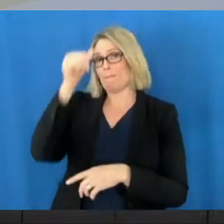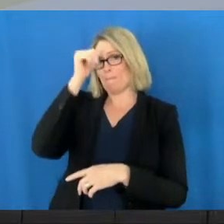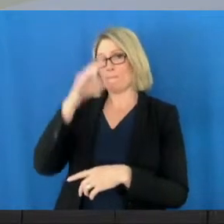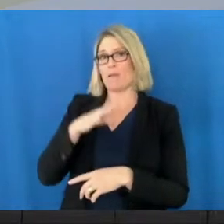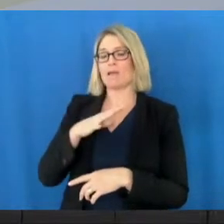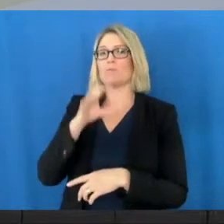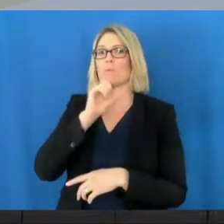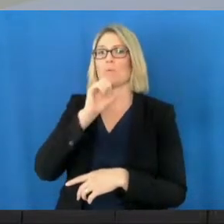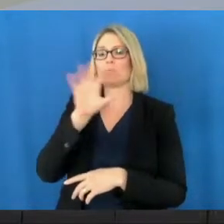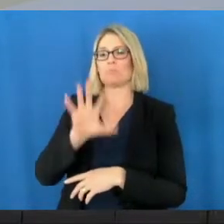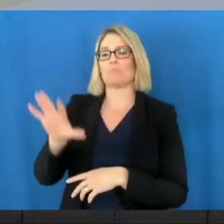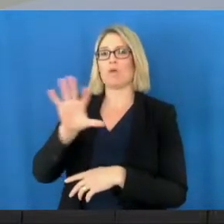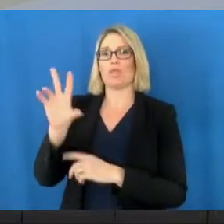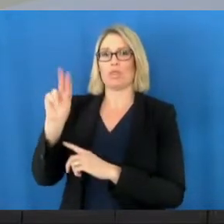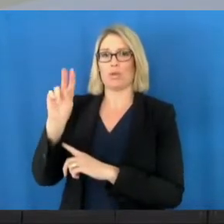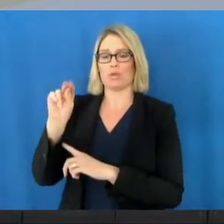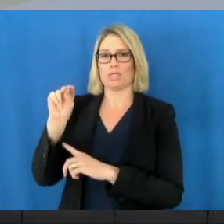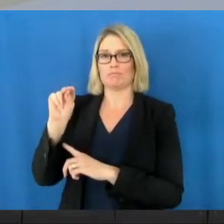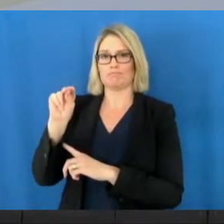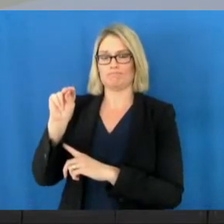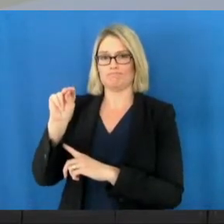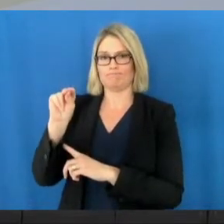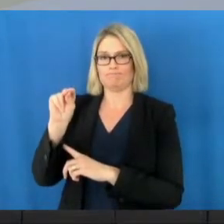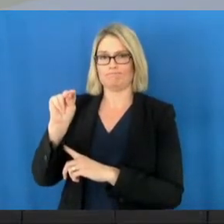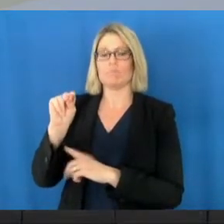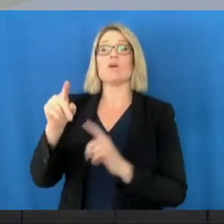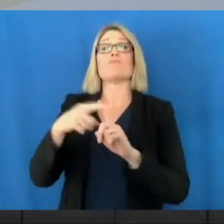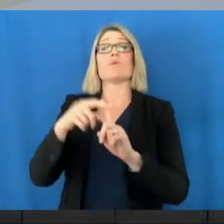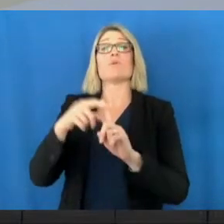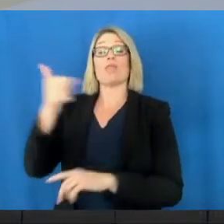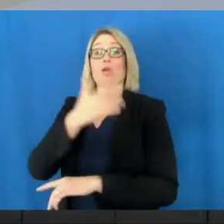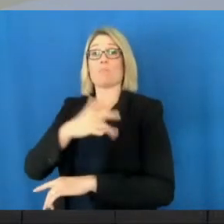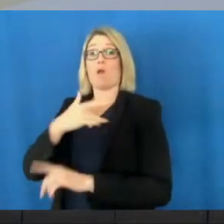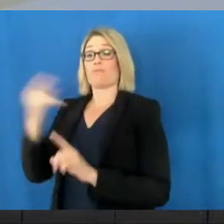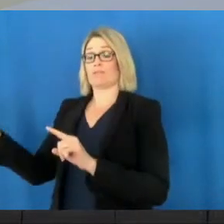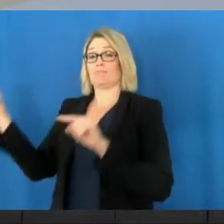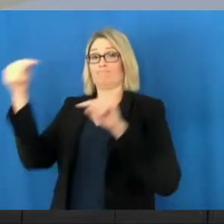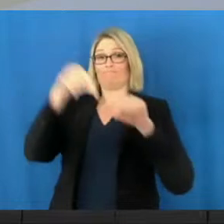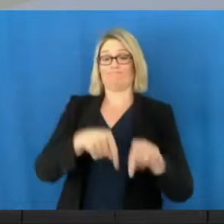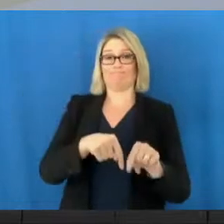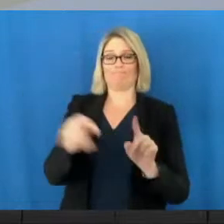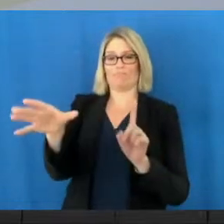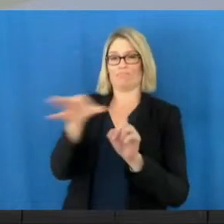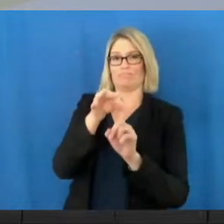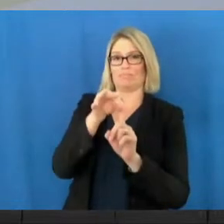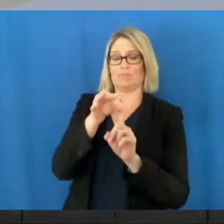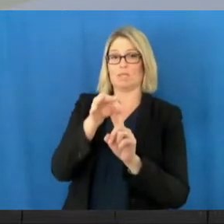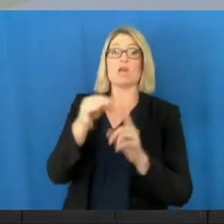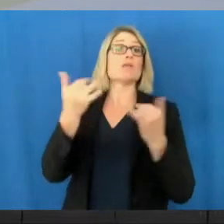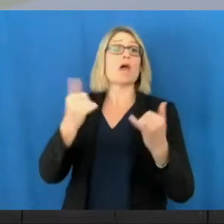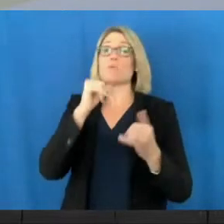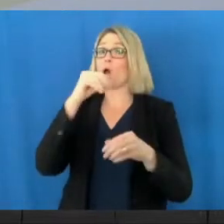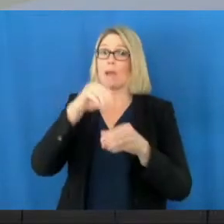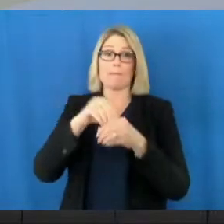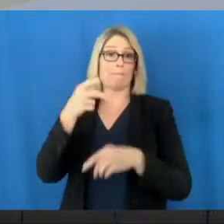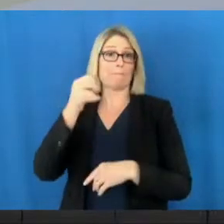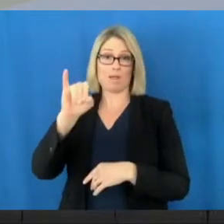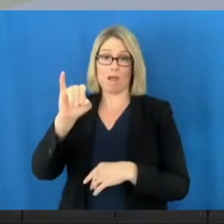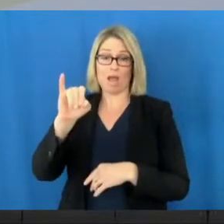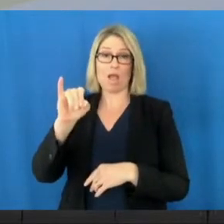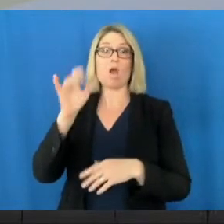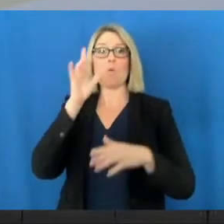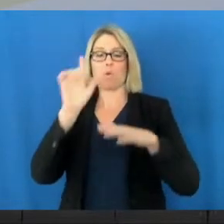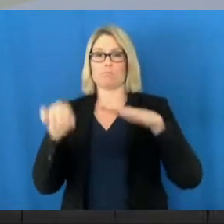30s who tested positive in another province. He currently is not in PEI and will complete his 14 days